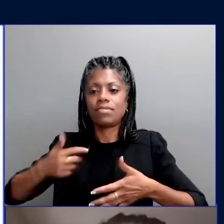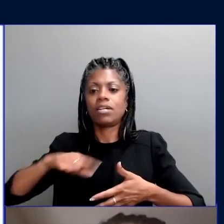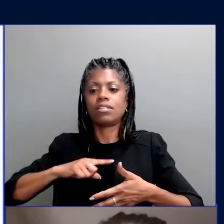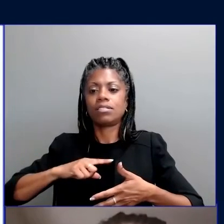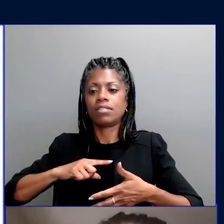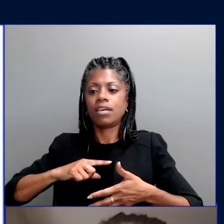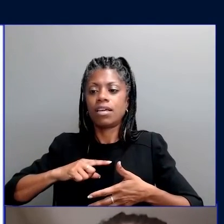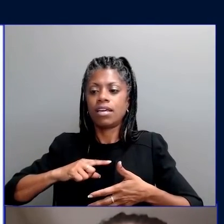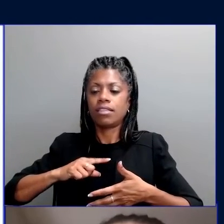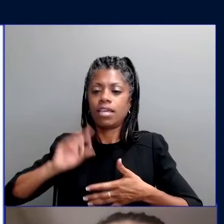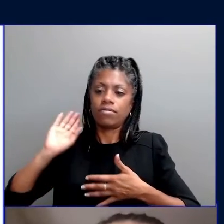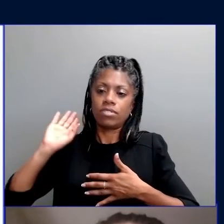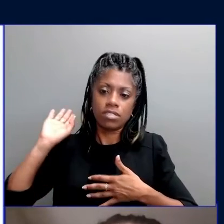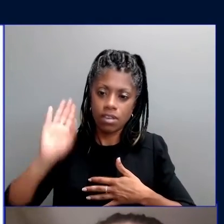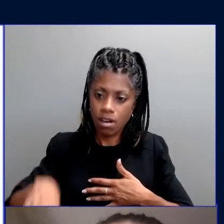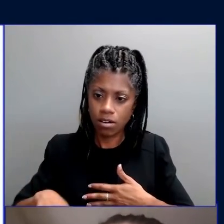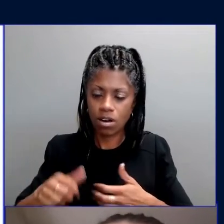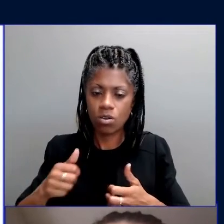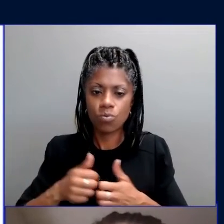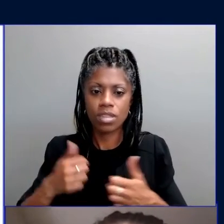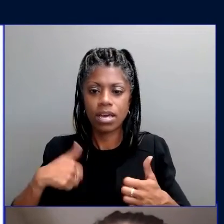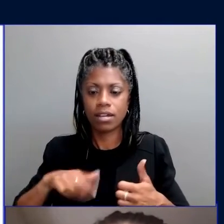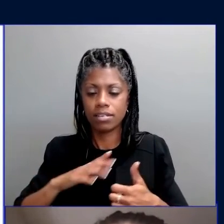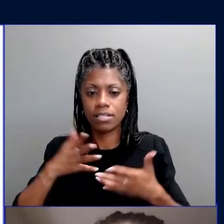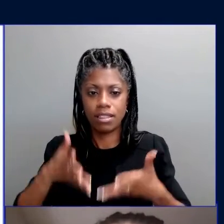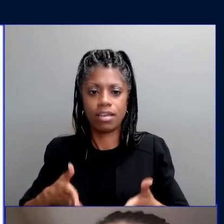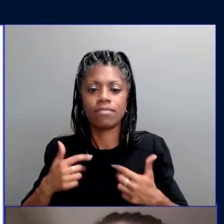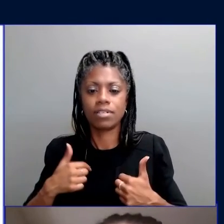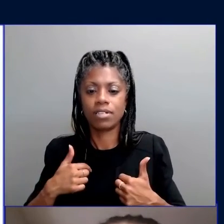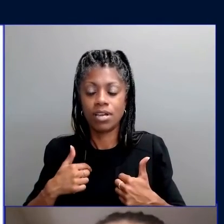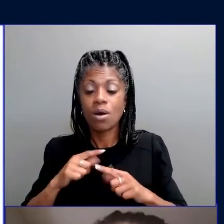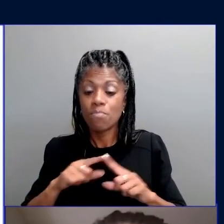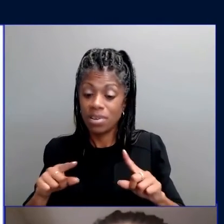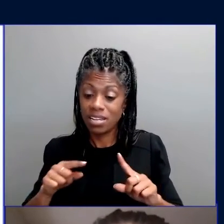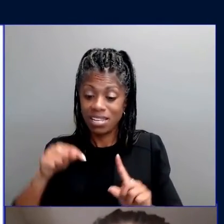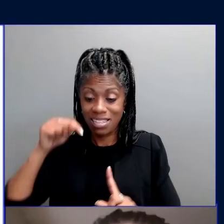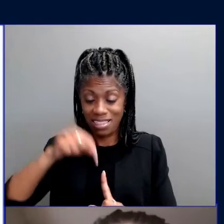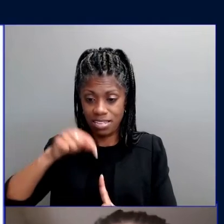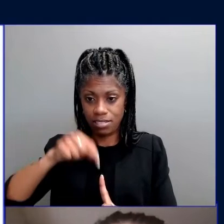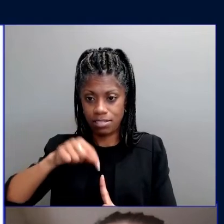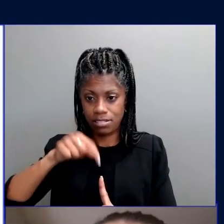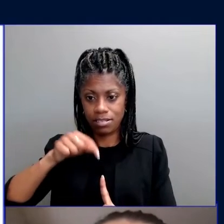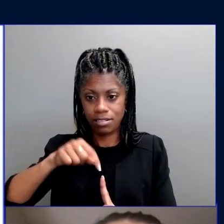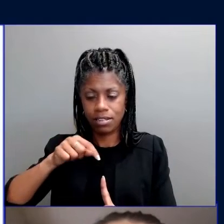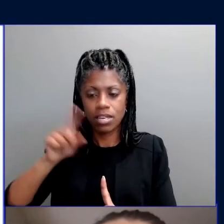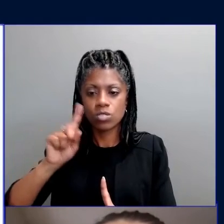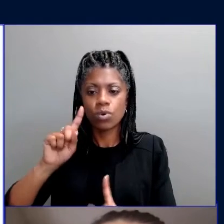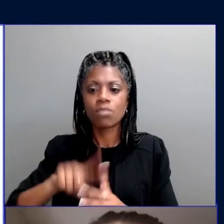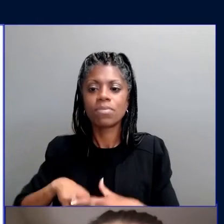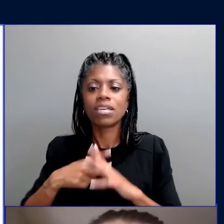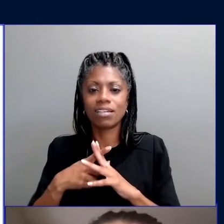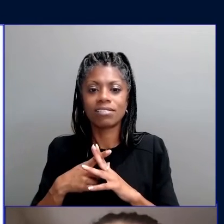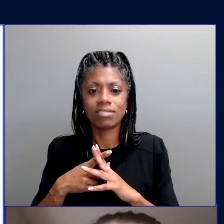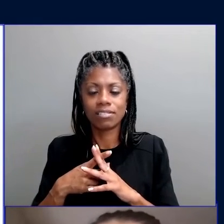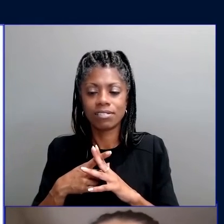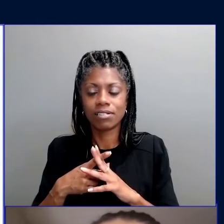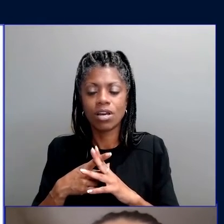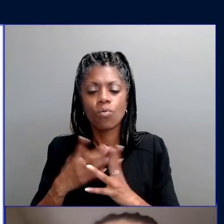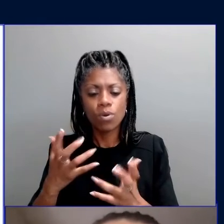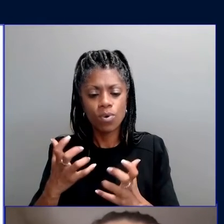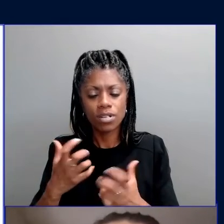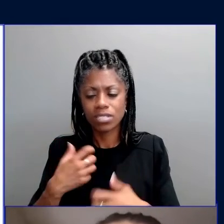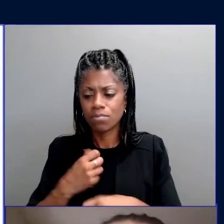behind. This is where it all begins. This is access. Let's make this work pleasurable and